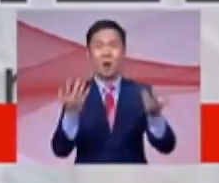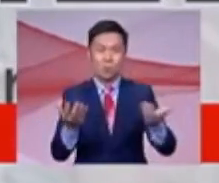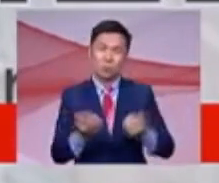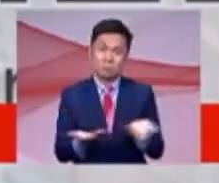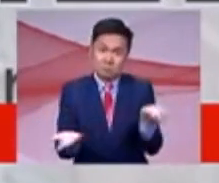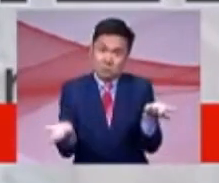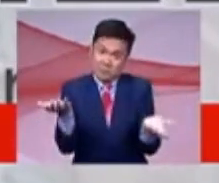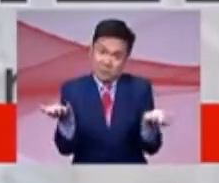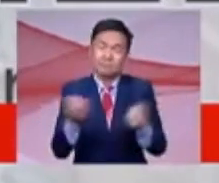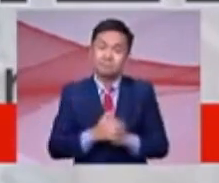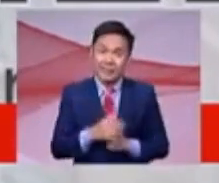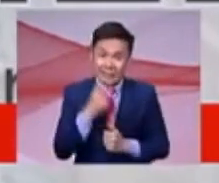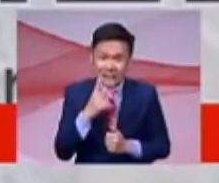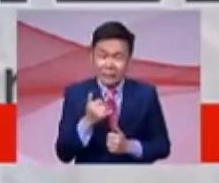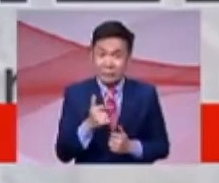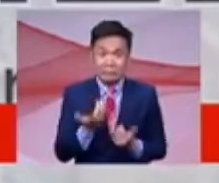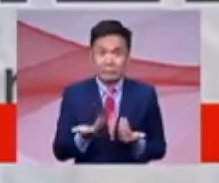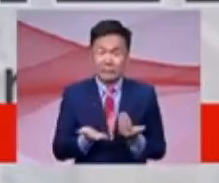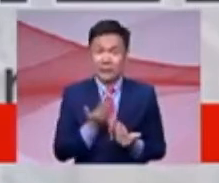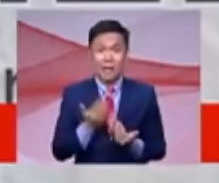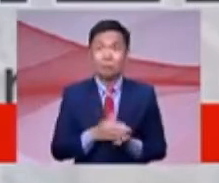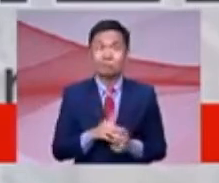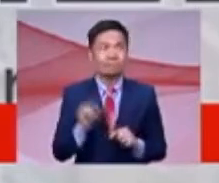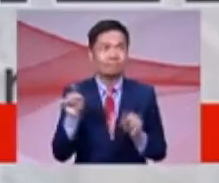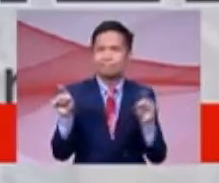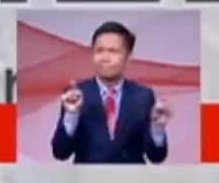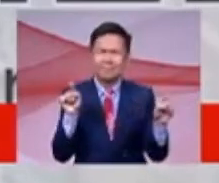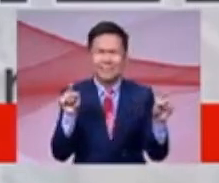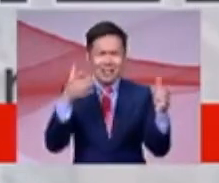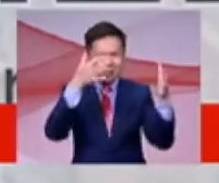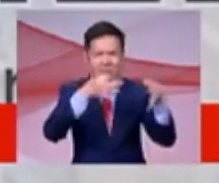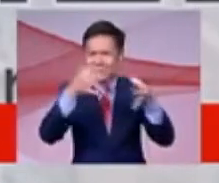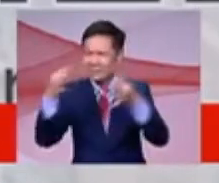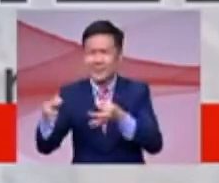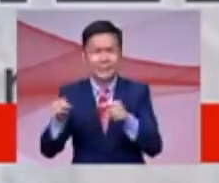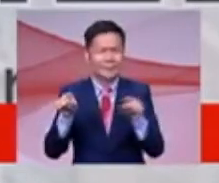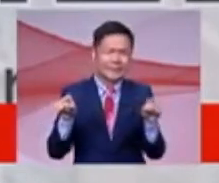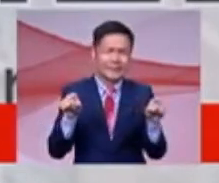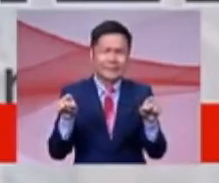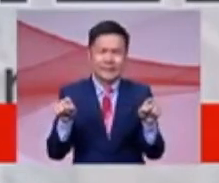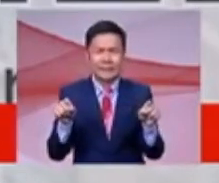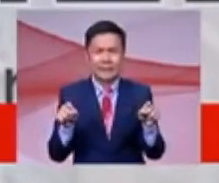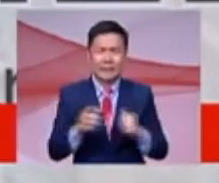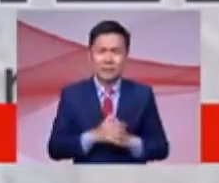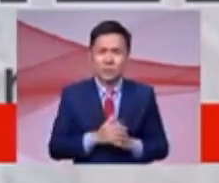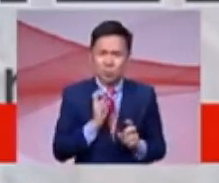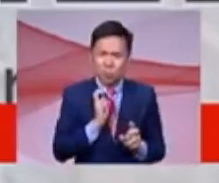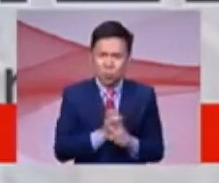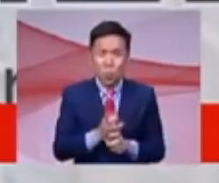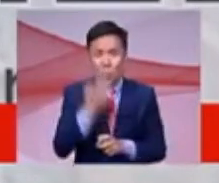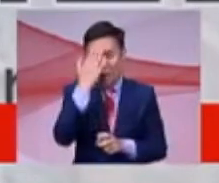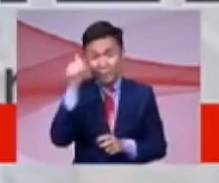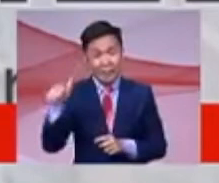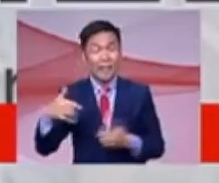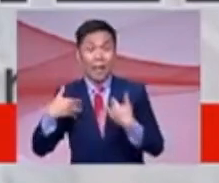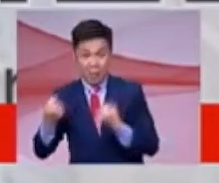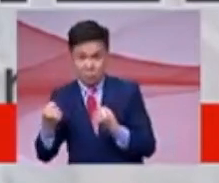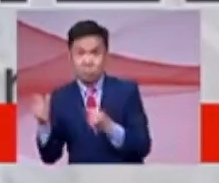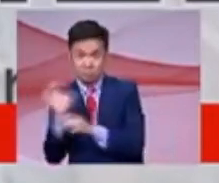balance. So it's not easy to strike, it's very challenging to strike the right balance, because health is important,